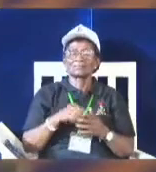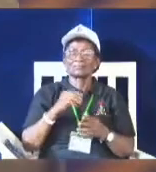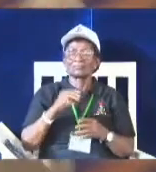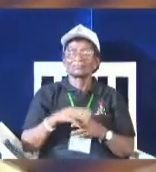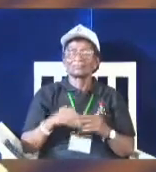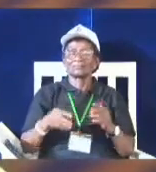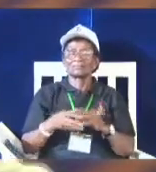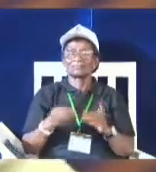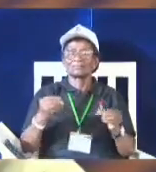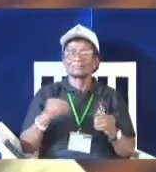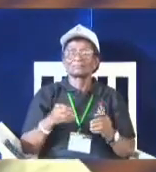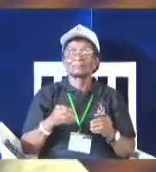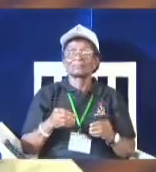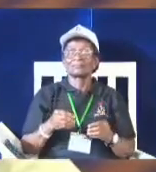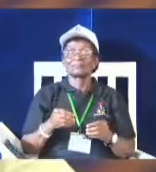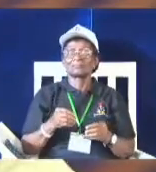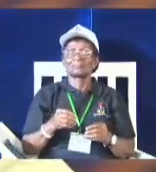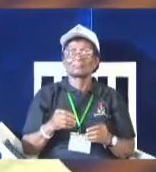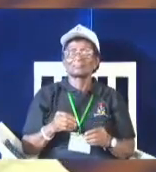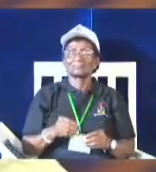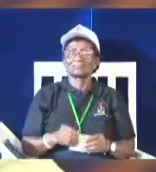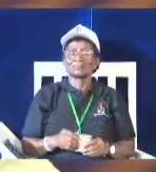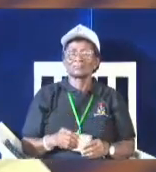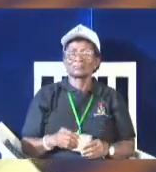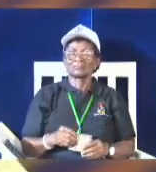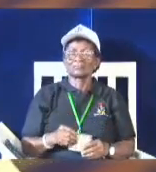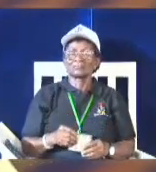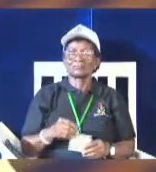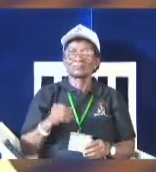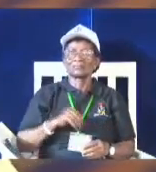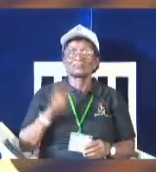check. So be sure I'm telling you the truth.